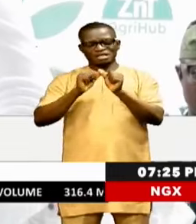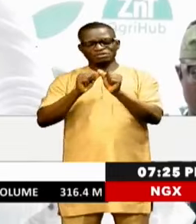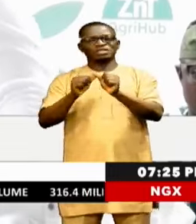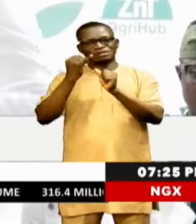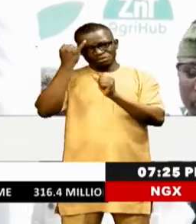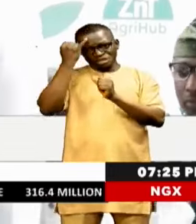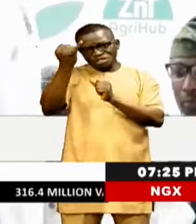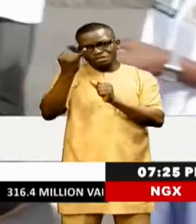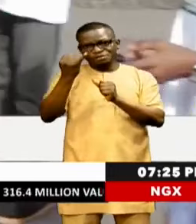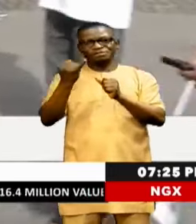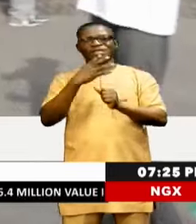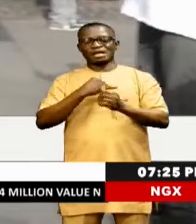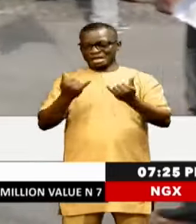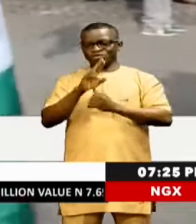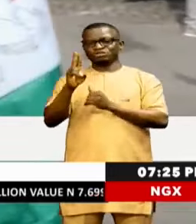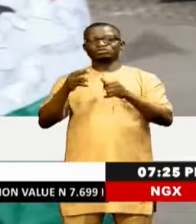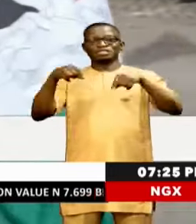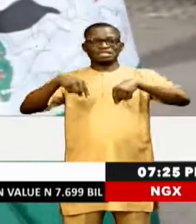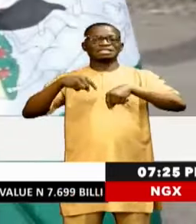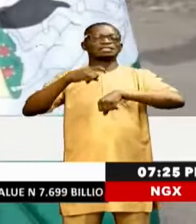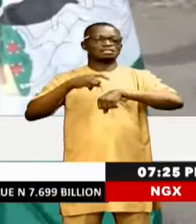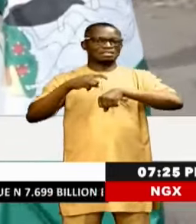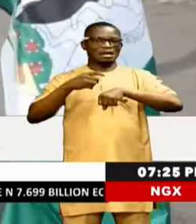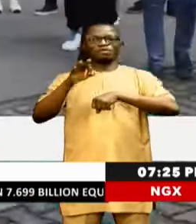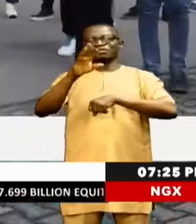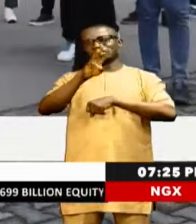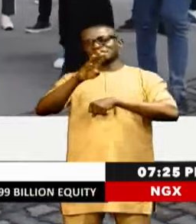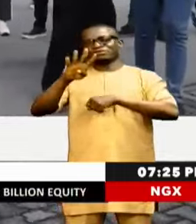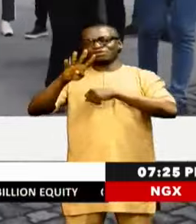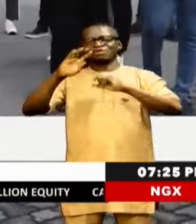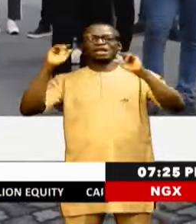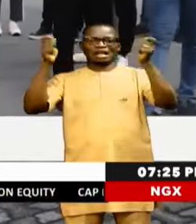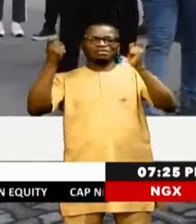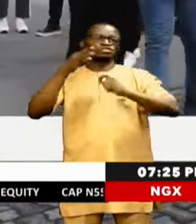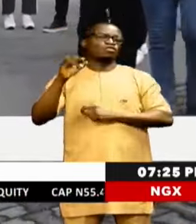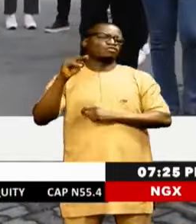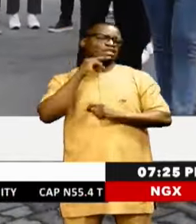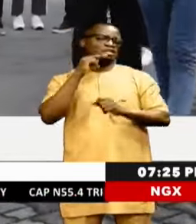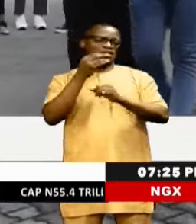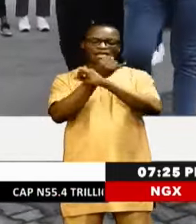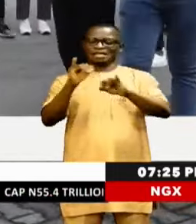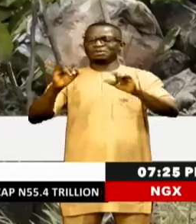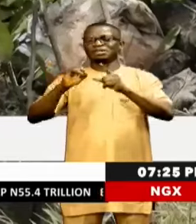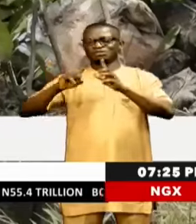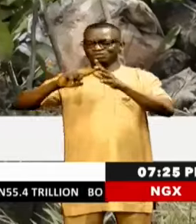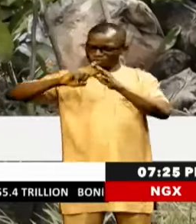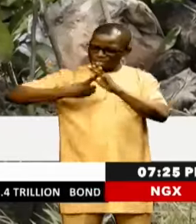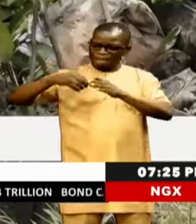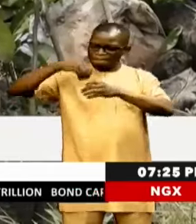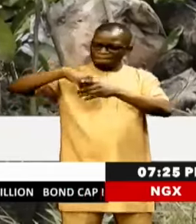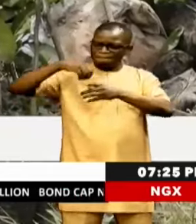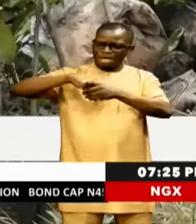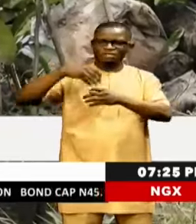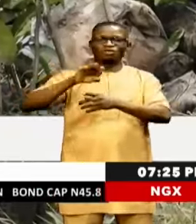initiatives and are using the occasion of the 64th anniversary of Nigeria's independence to commence planting